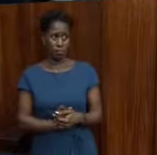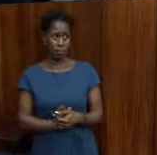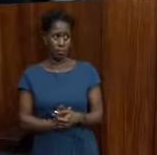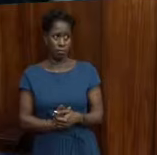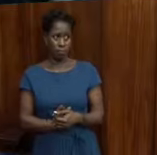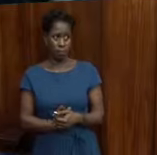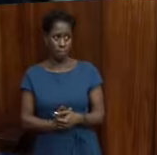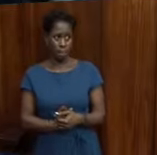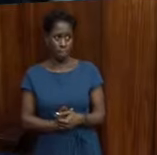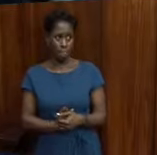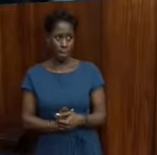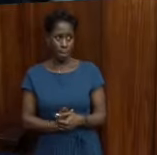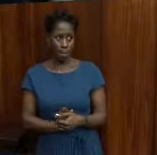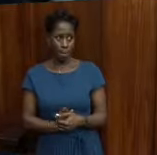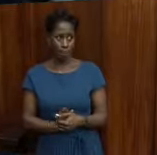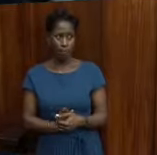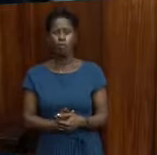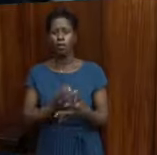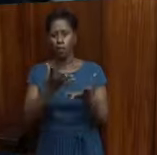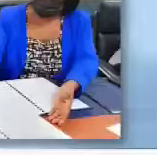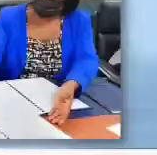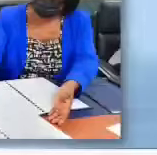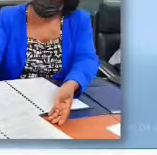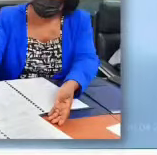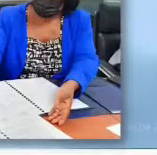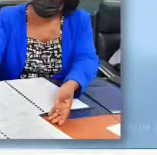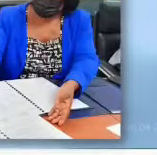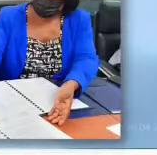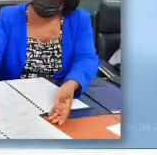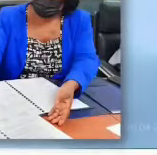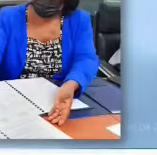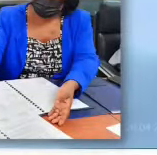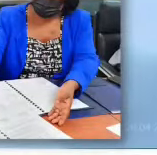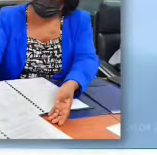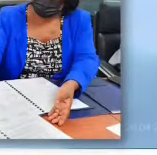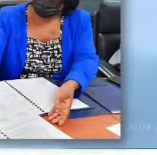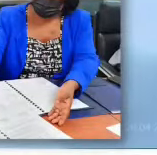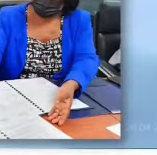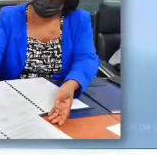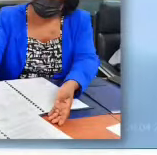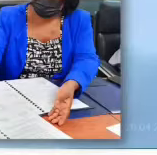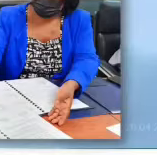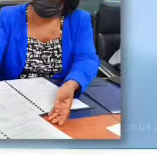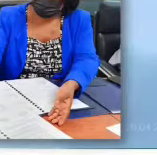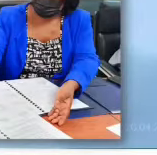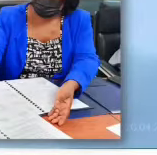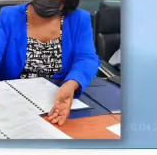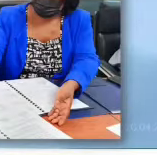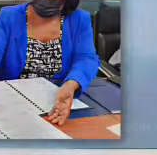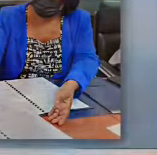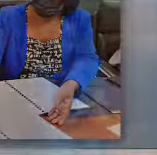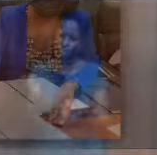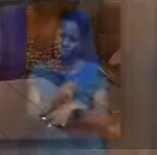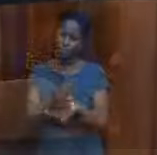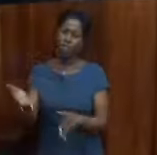strides, and barring any natural disasters, we are poised for a new beginning in bananas.